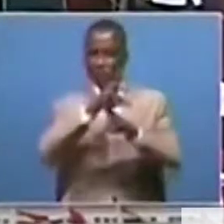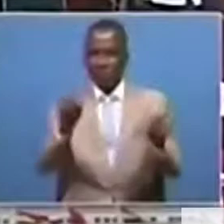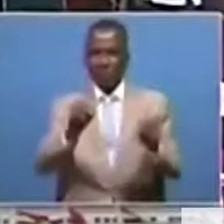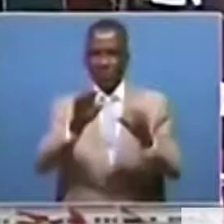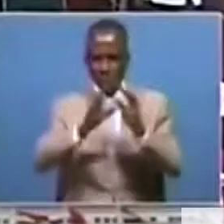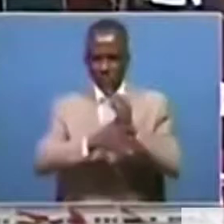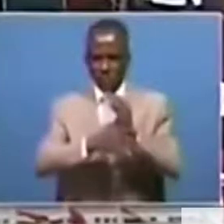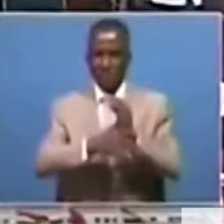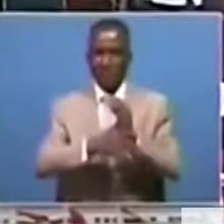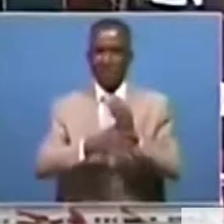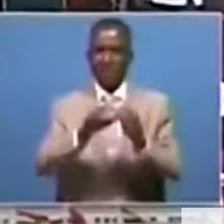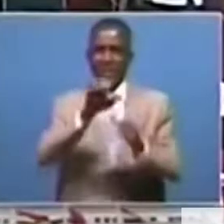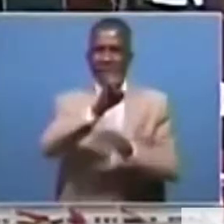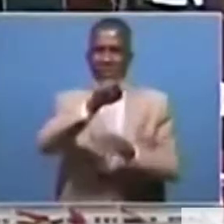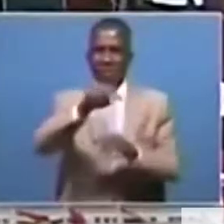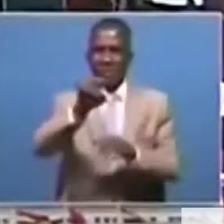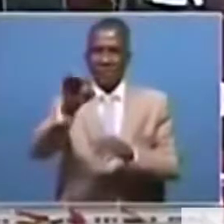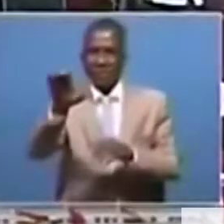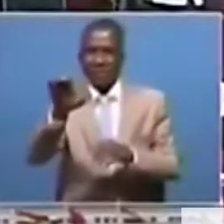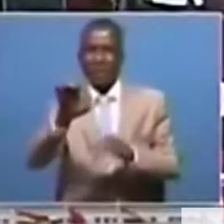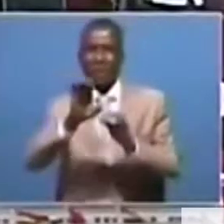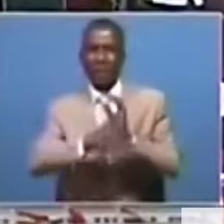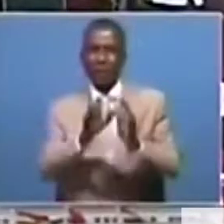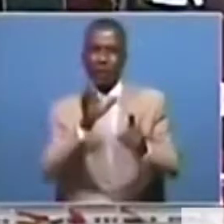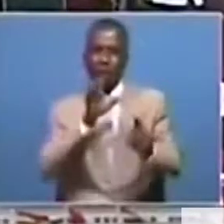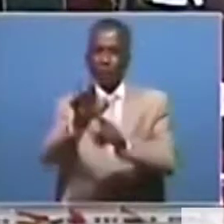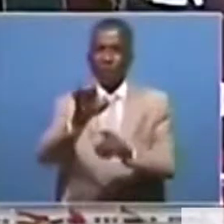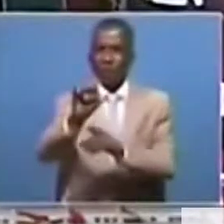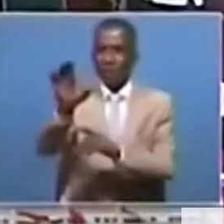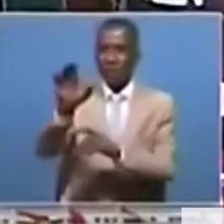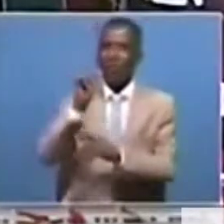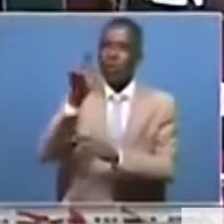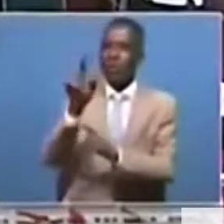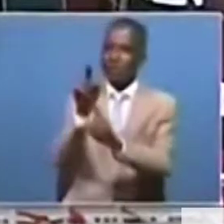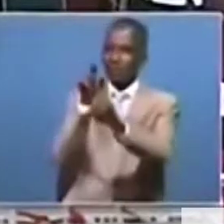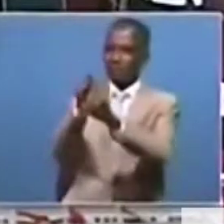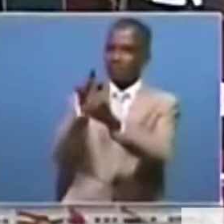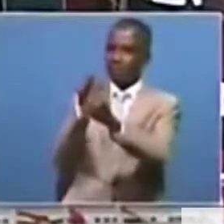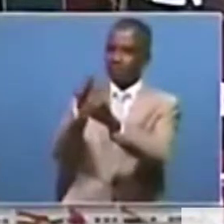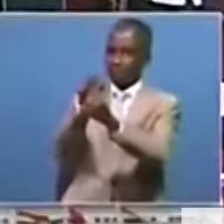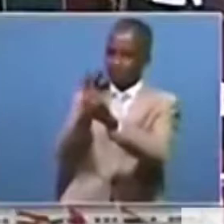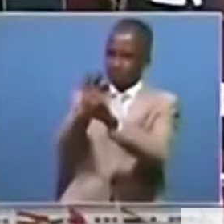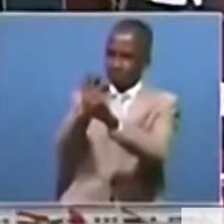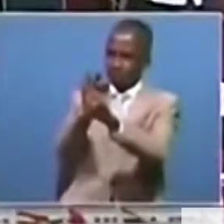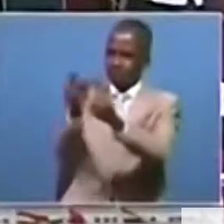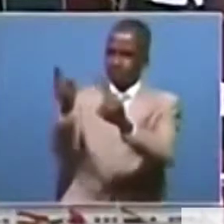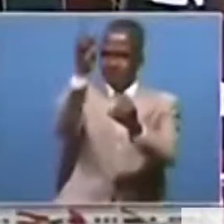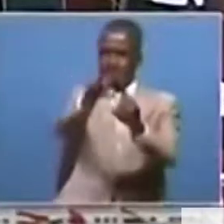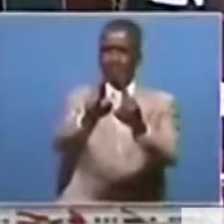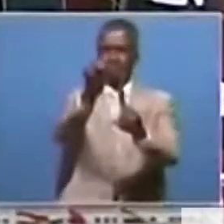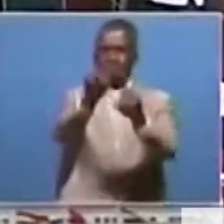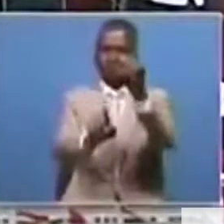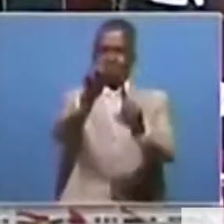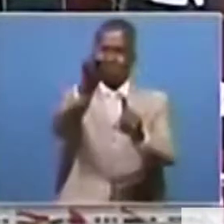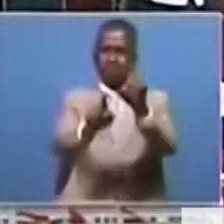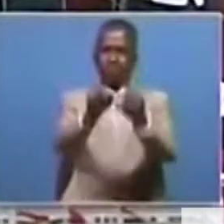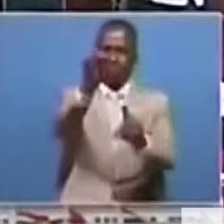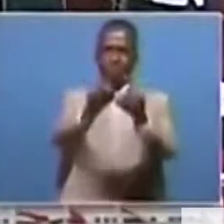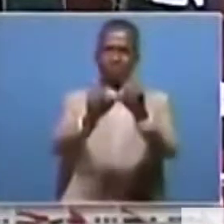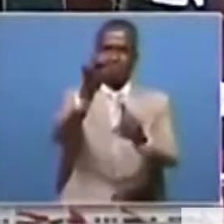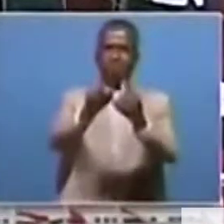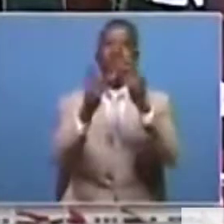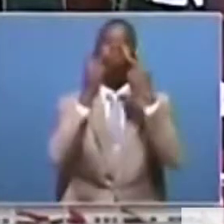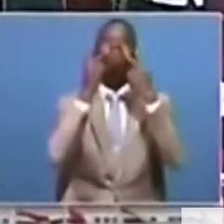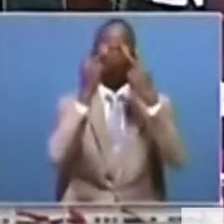position of the respondent and prayed the court to compel the first respondent chairperson specifically to testify as first respondent